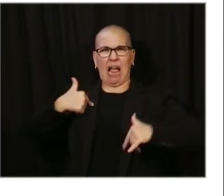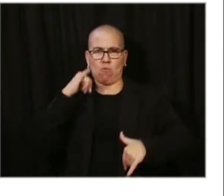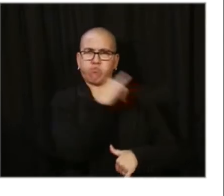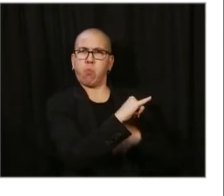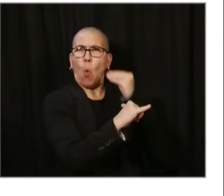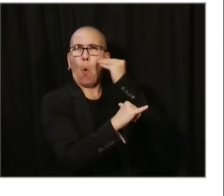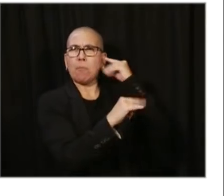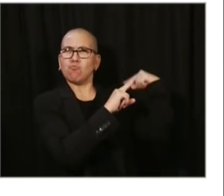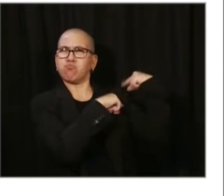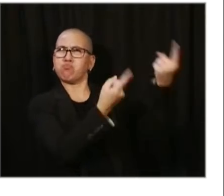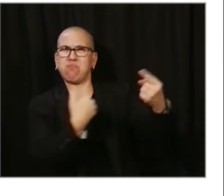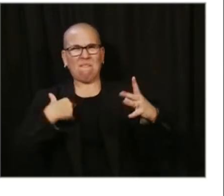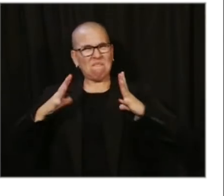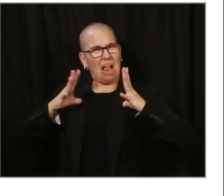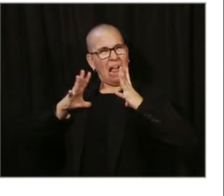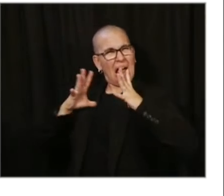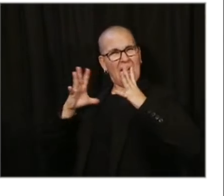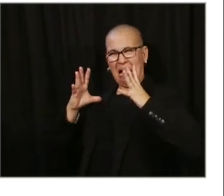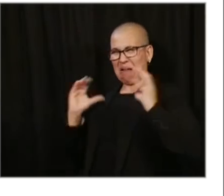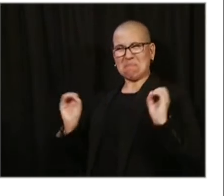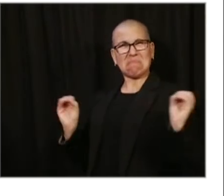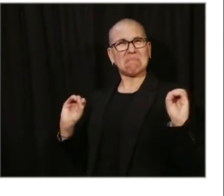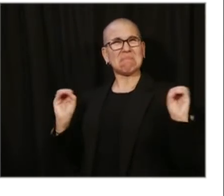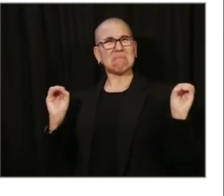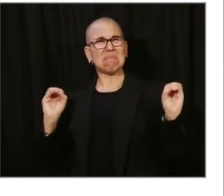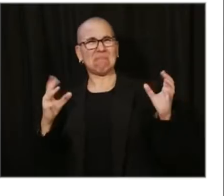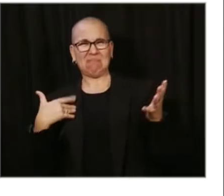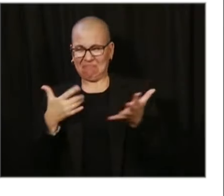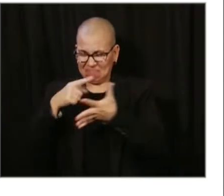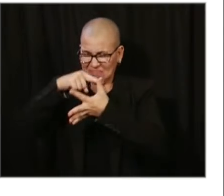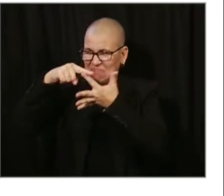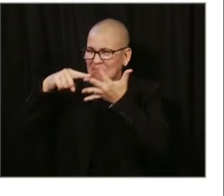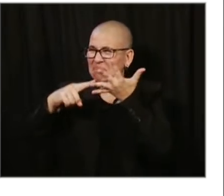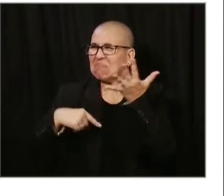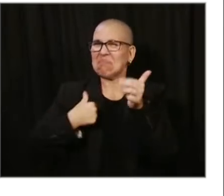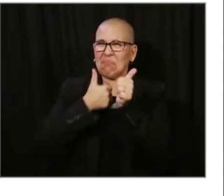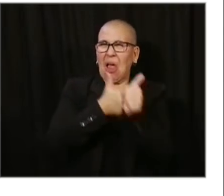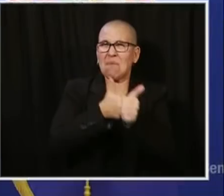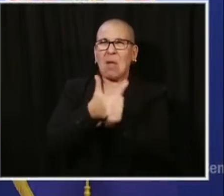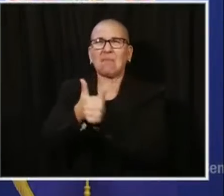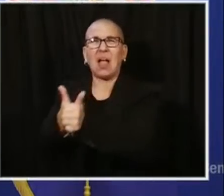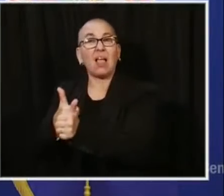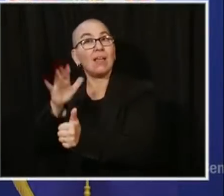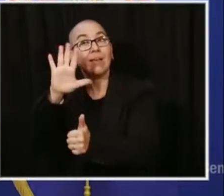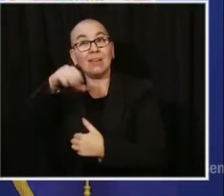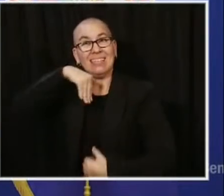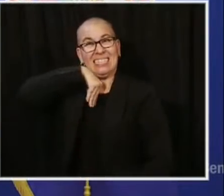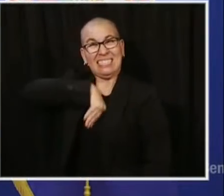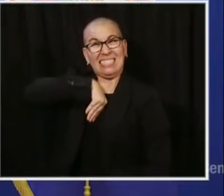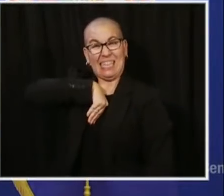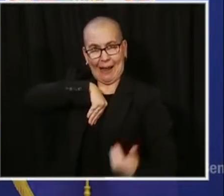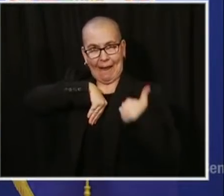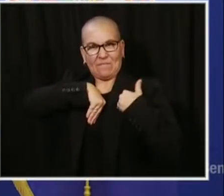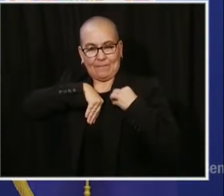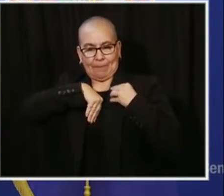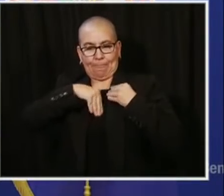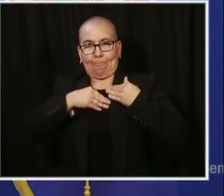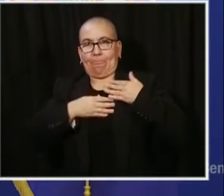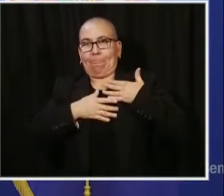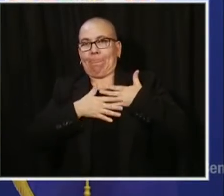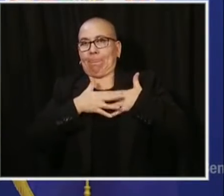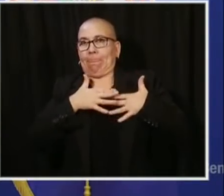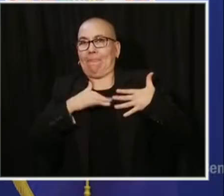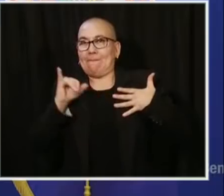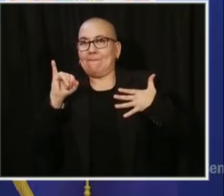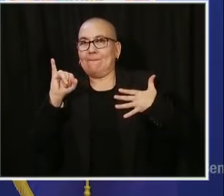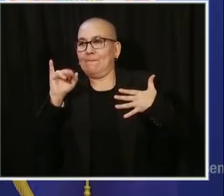believe, and in many cases they're doing almost everything right, but they're infected, and they are contagious. And that